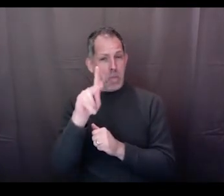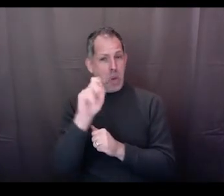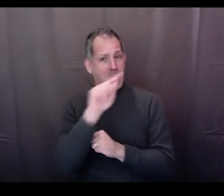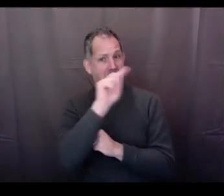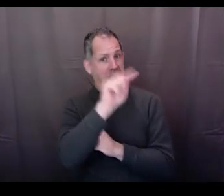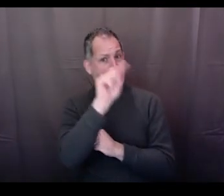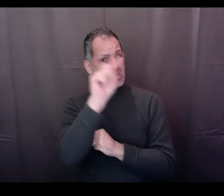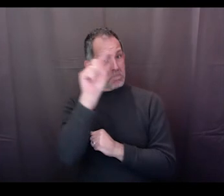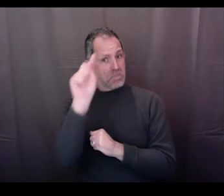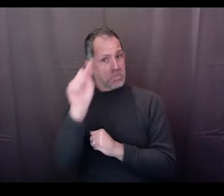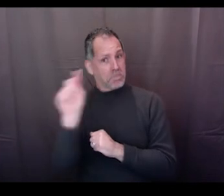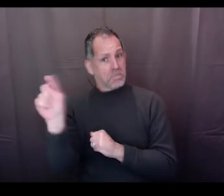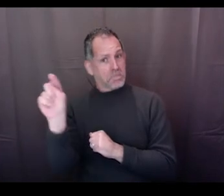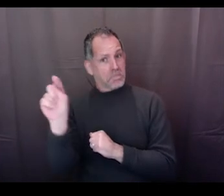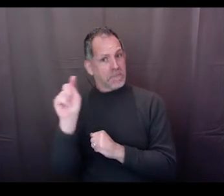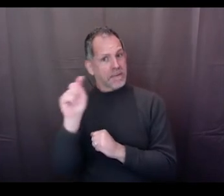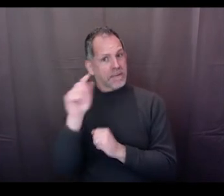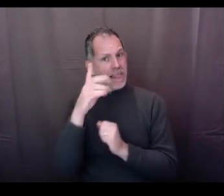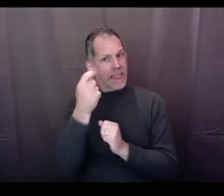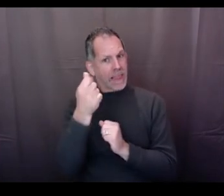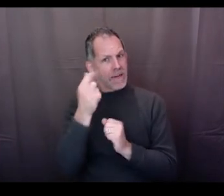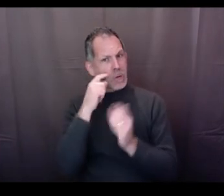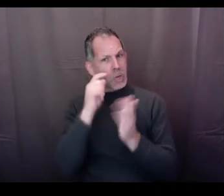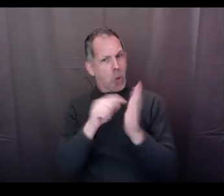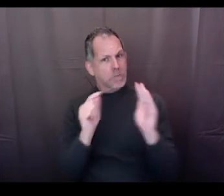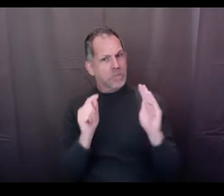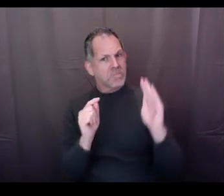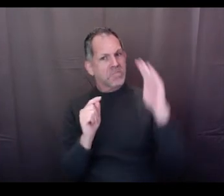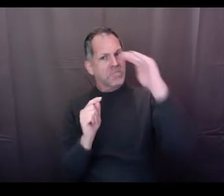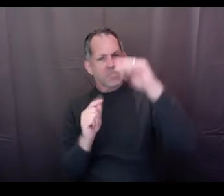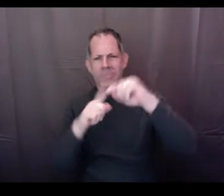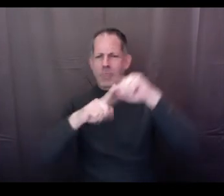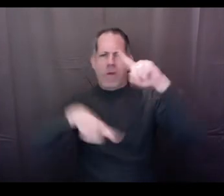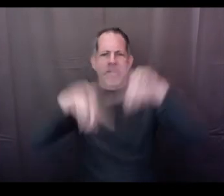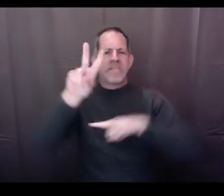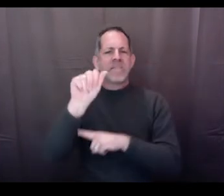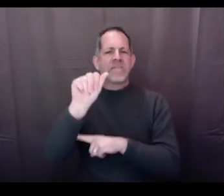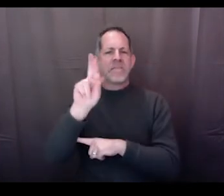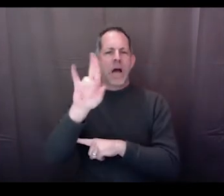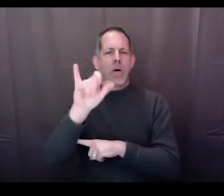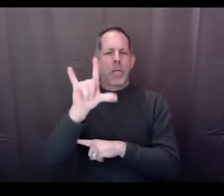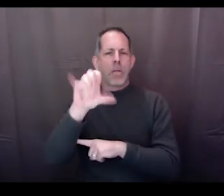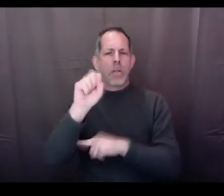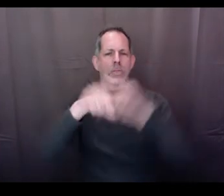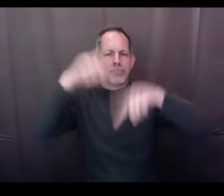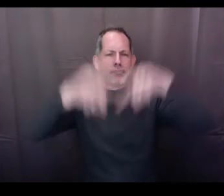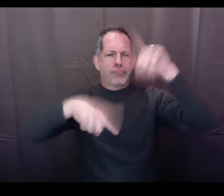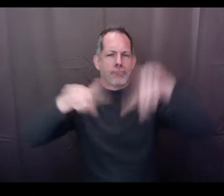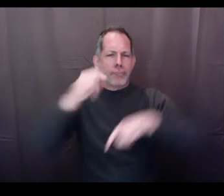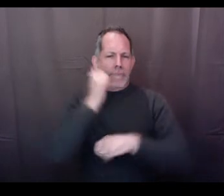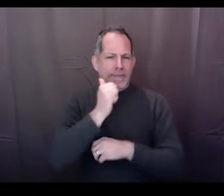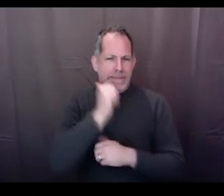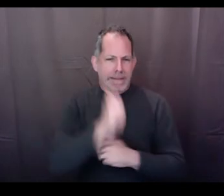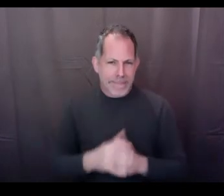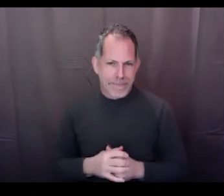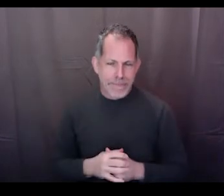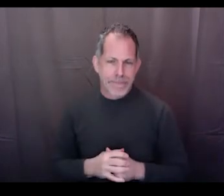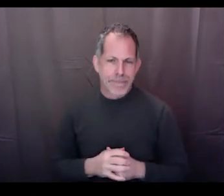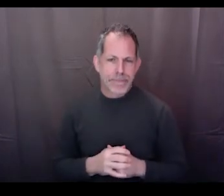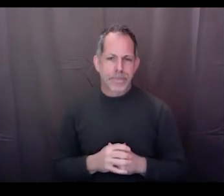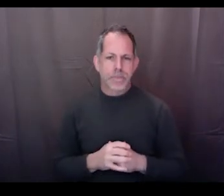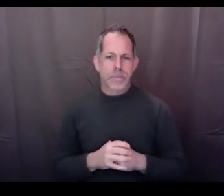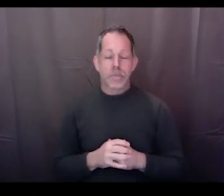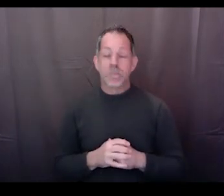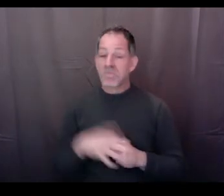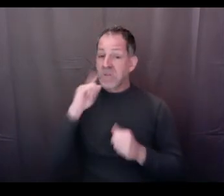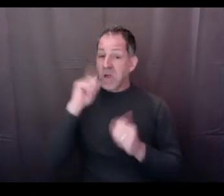of flattened out sometime in late March. And then things, you know, there's some variability day to day, as you can see, but